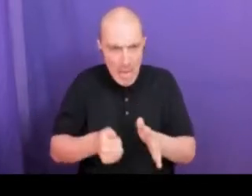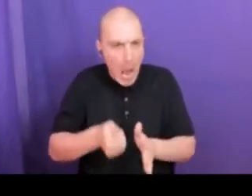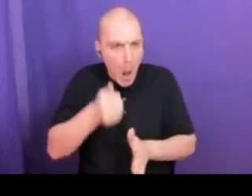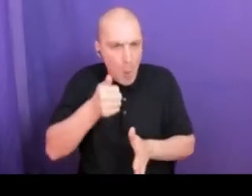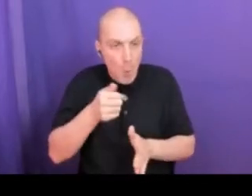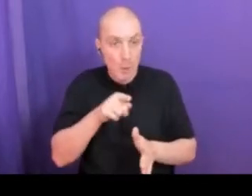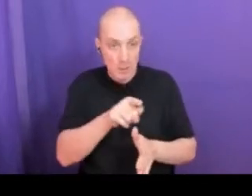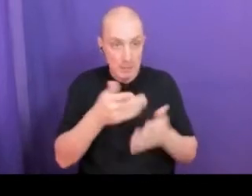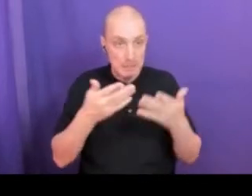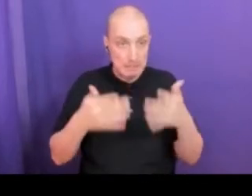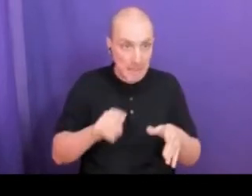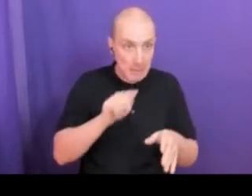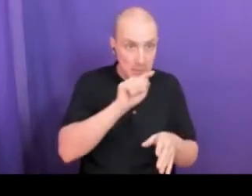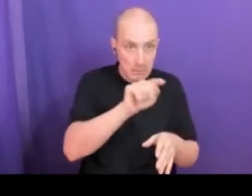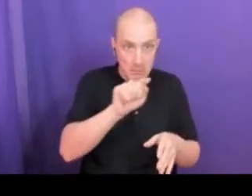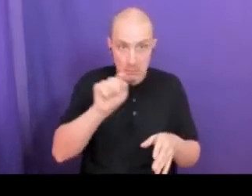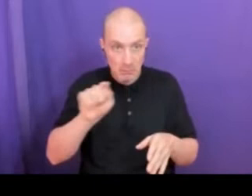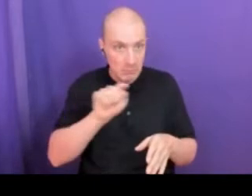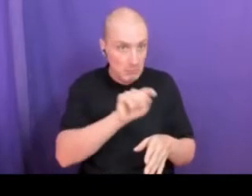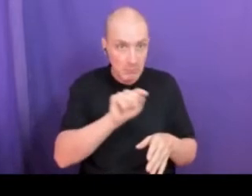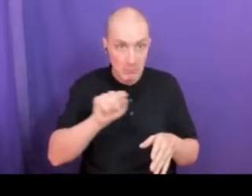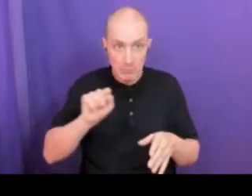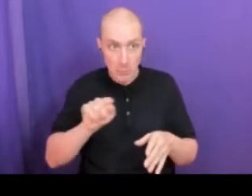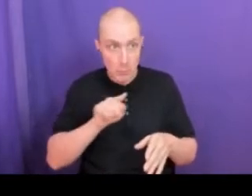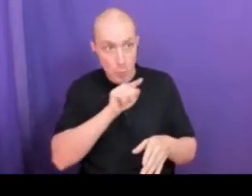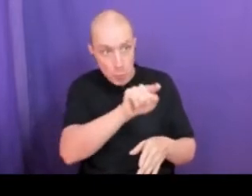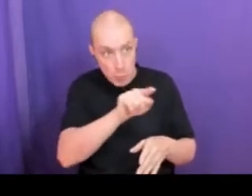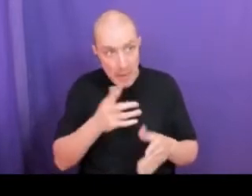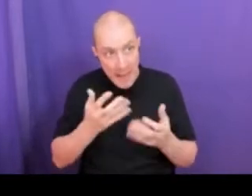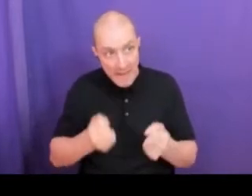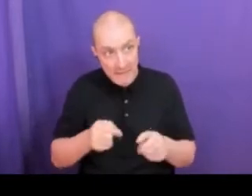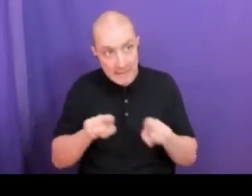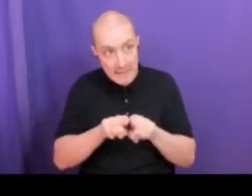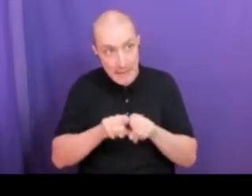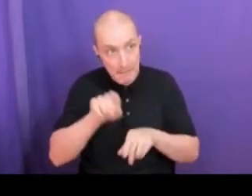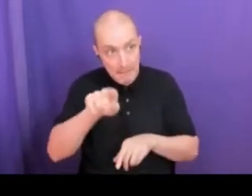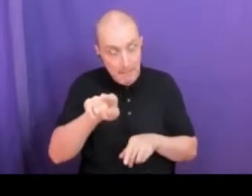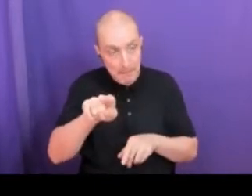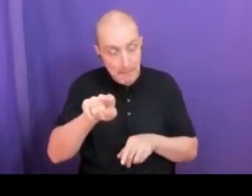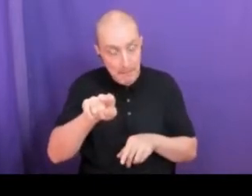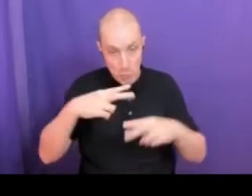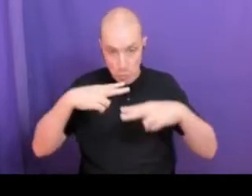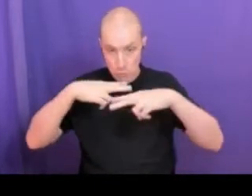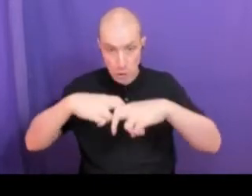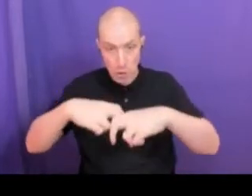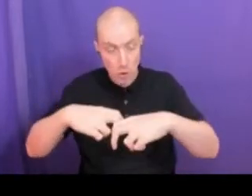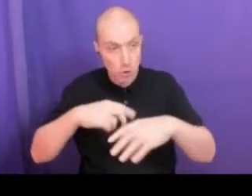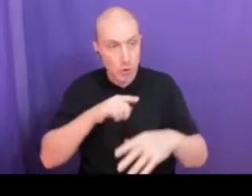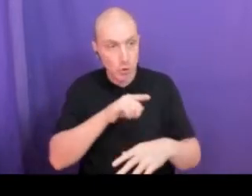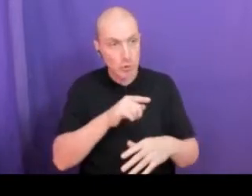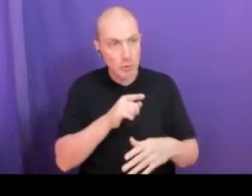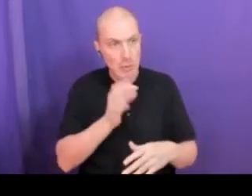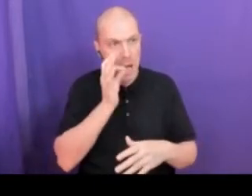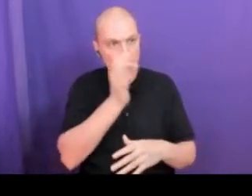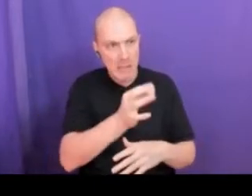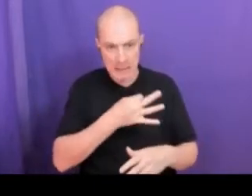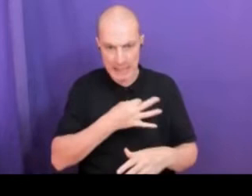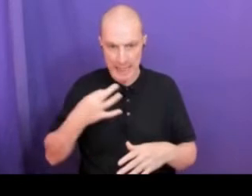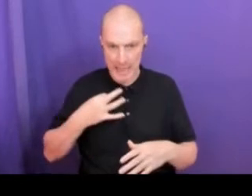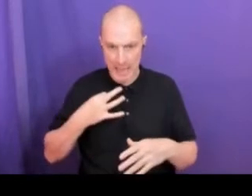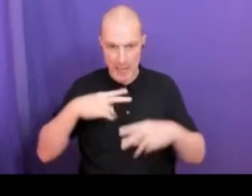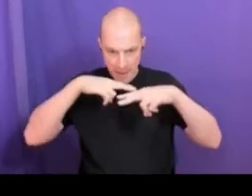take part in. Do you do any of these? And then finally, which clinical investigations are used? So do you do genetic